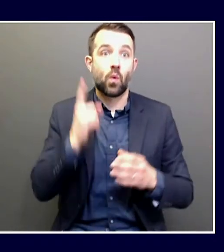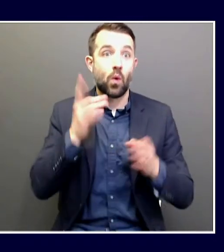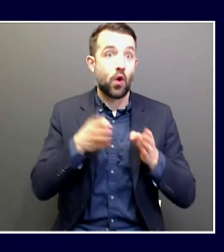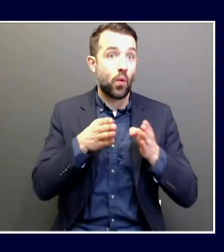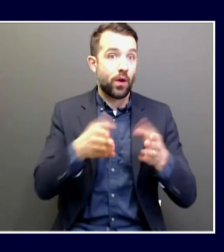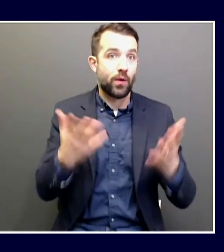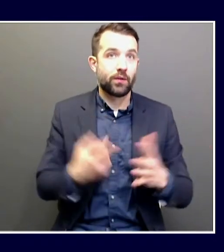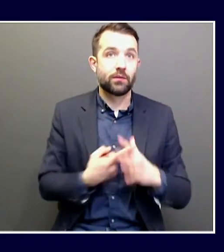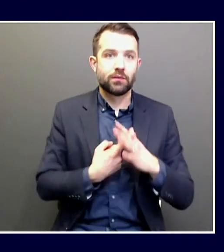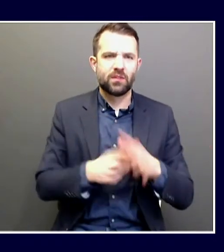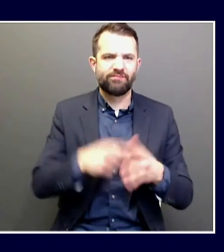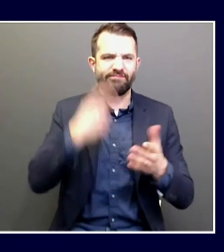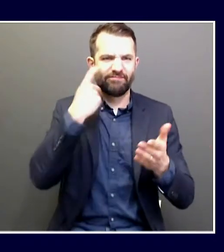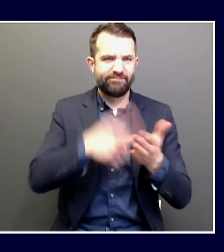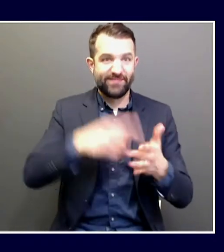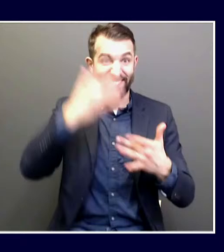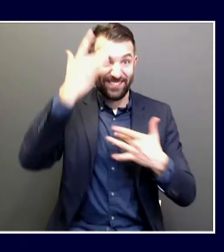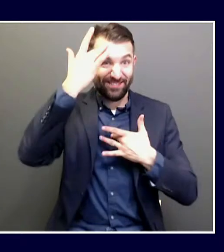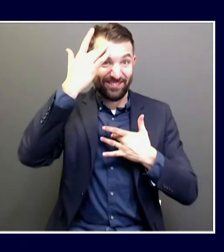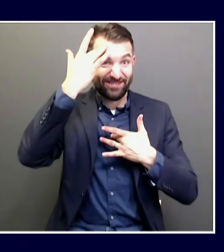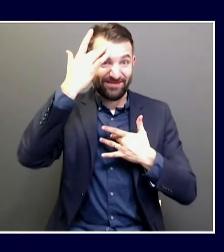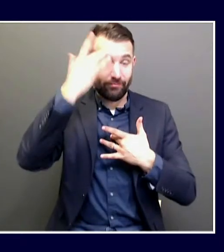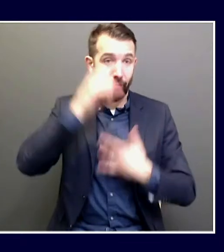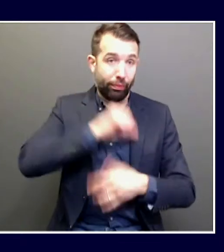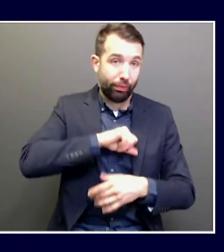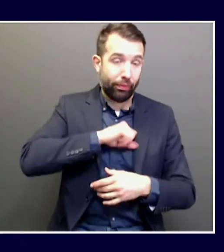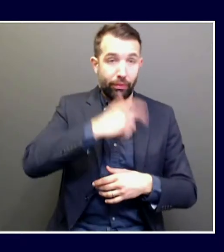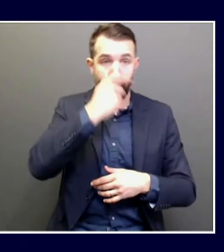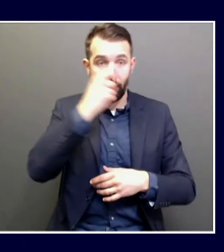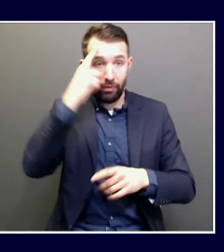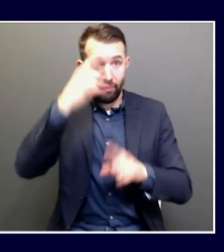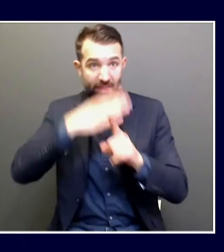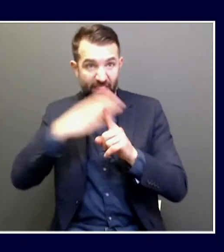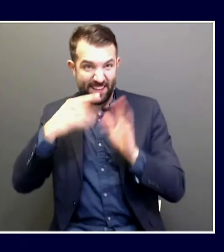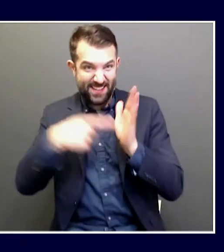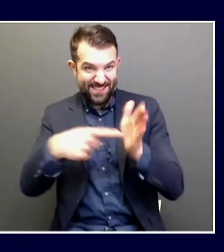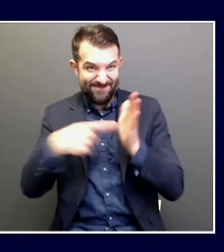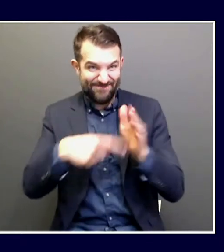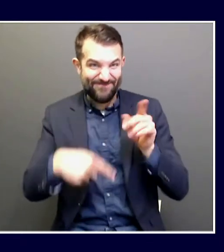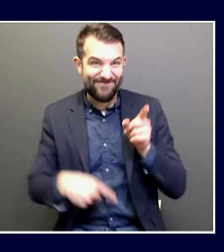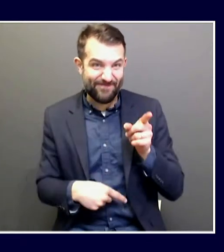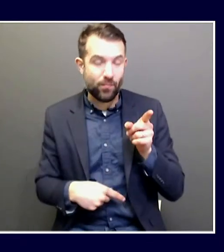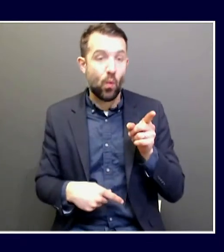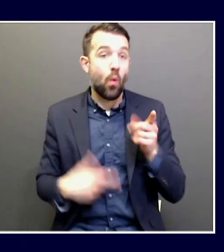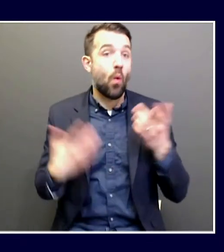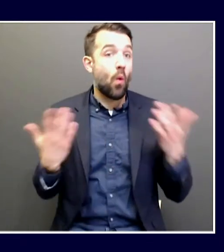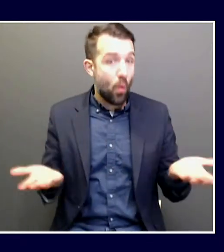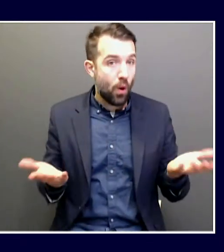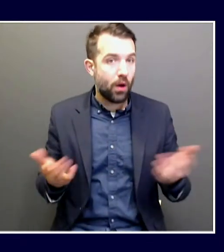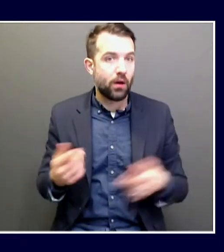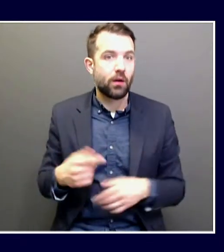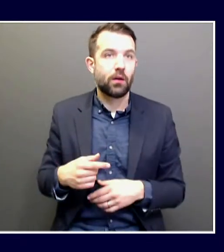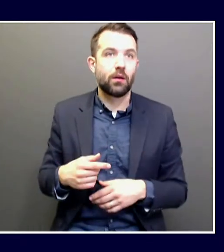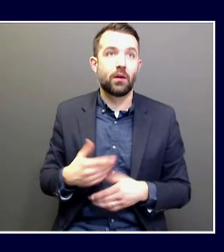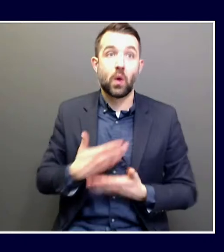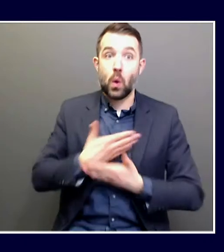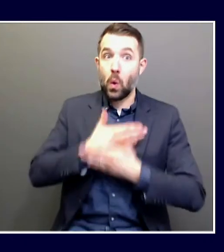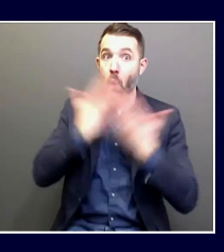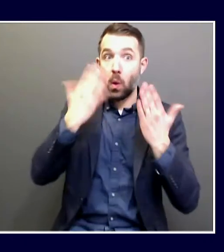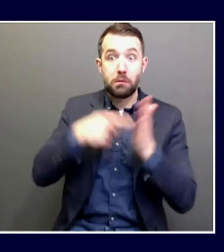don't have any symptoms, that you took a test because you were going to go visit your grandmother. It's the day on which you